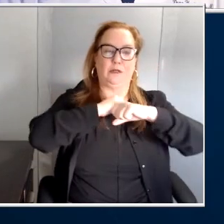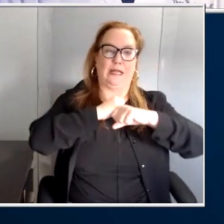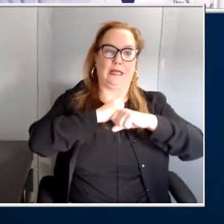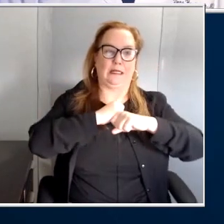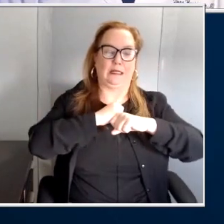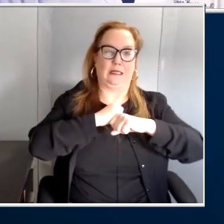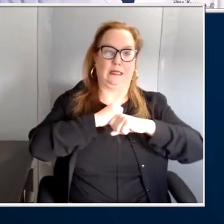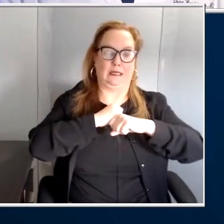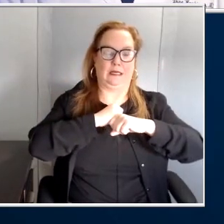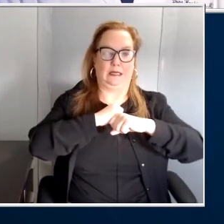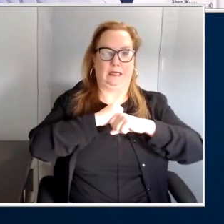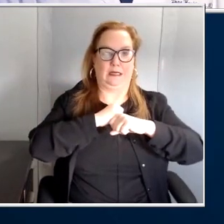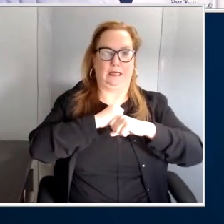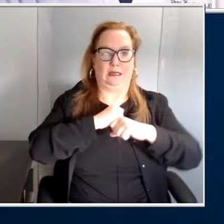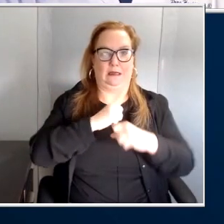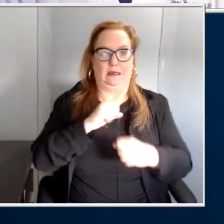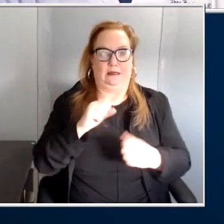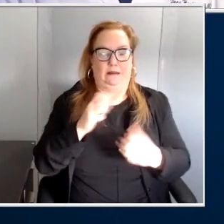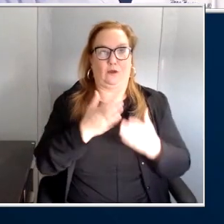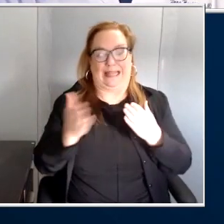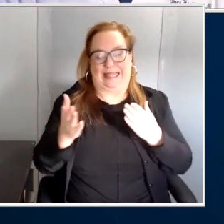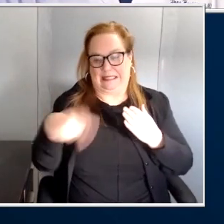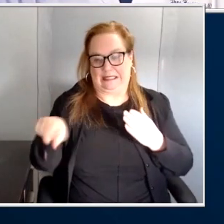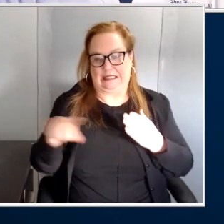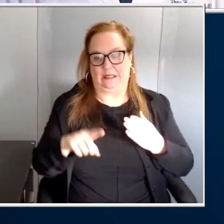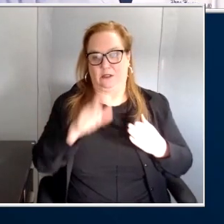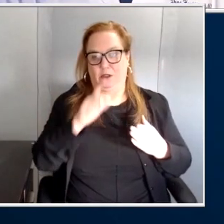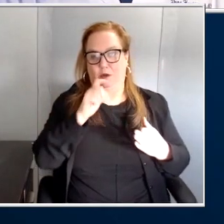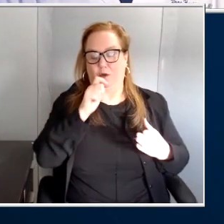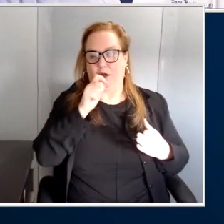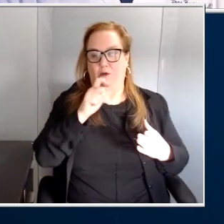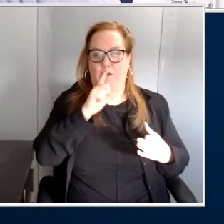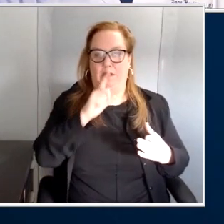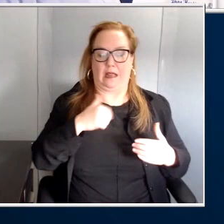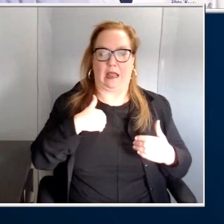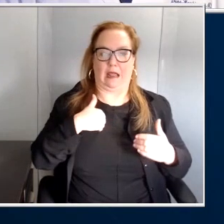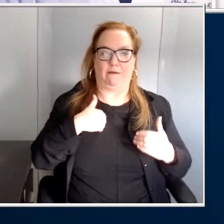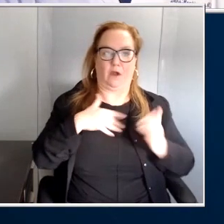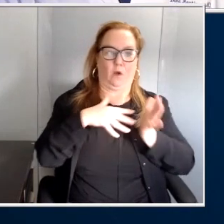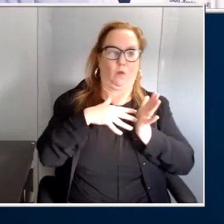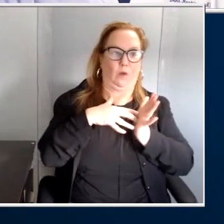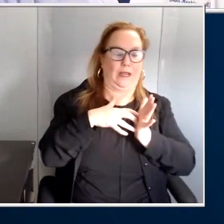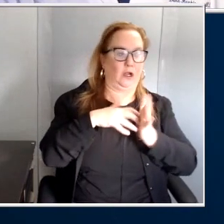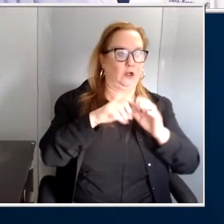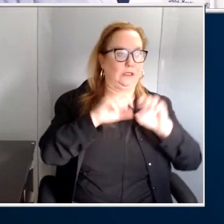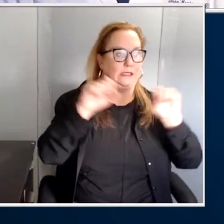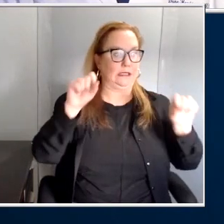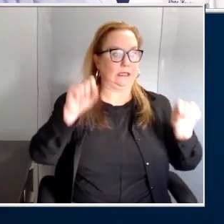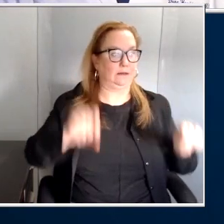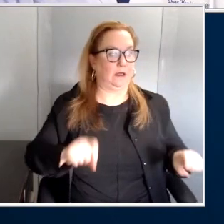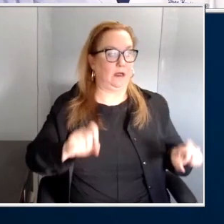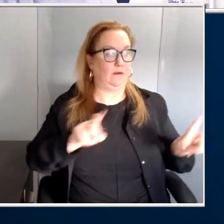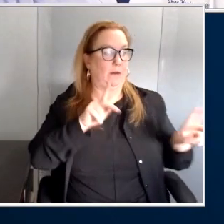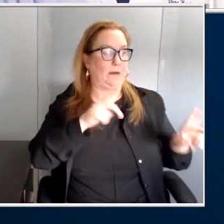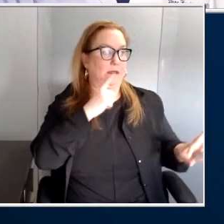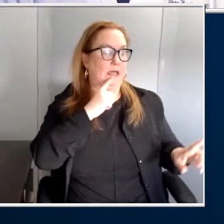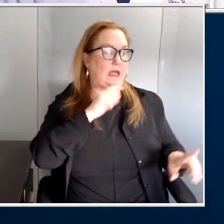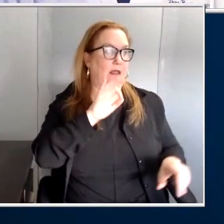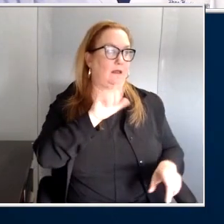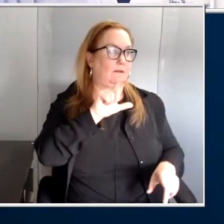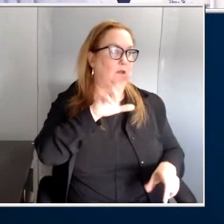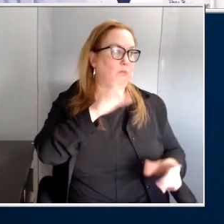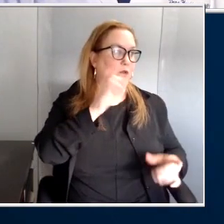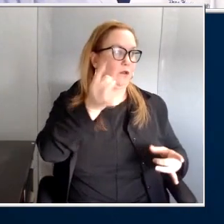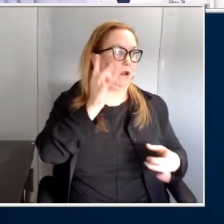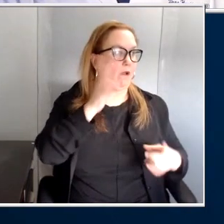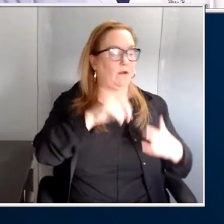against. And so it feels like we don't really have weaker immune systems. And to those who say that, oh my God, influenza is so terrible and RSV is